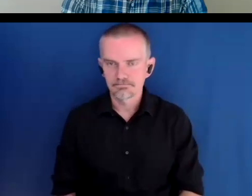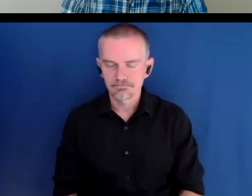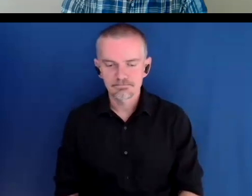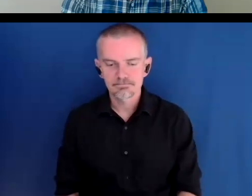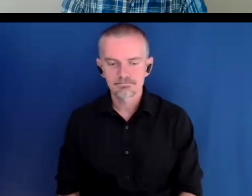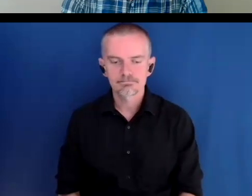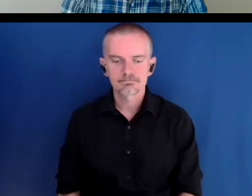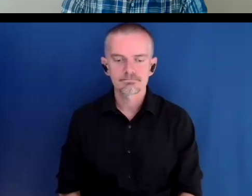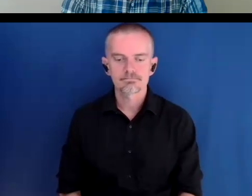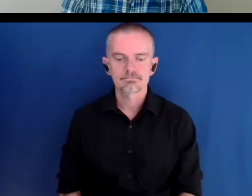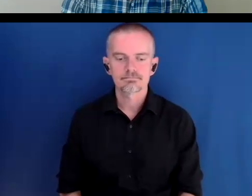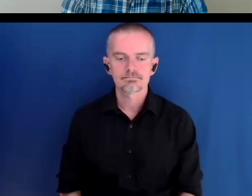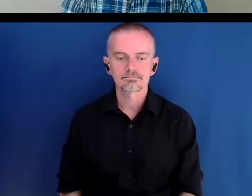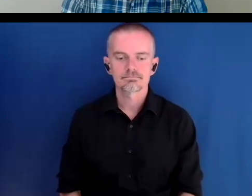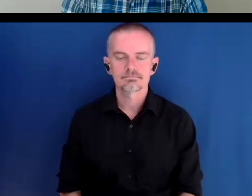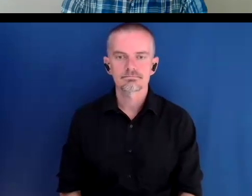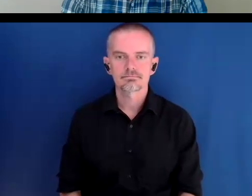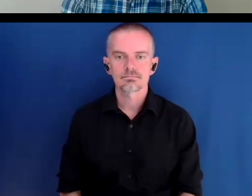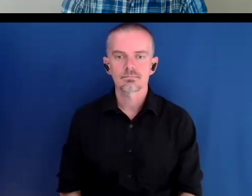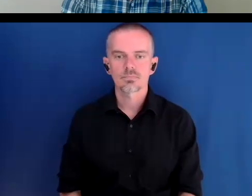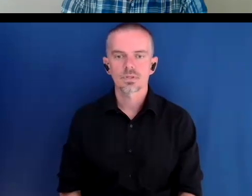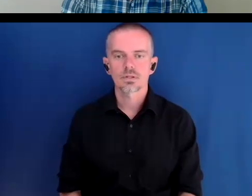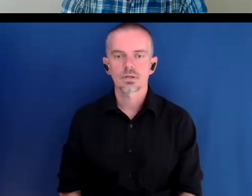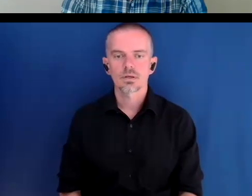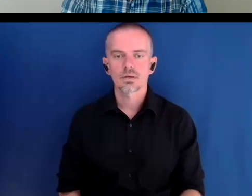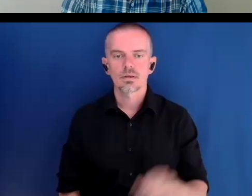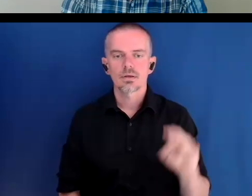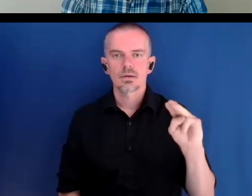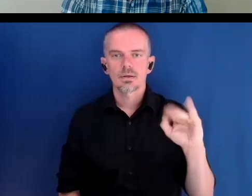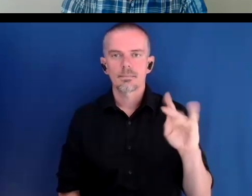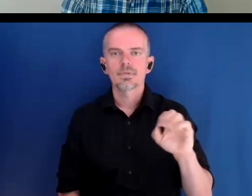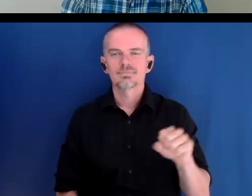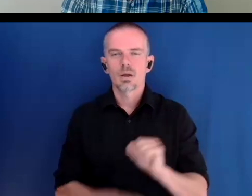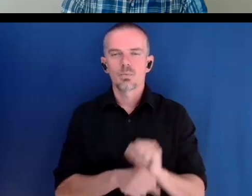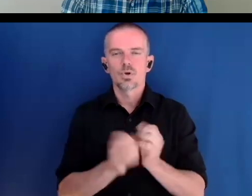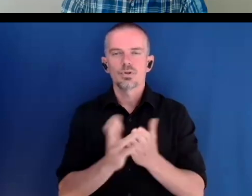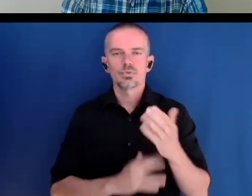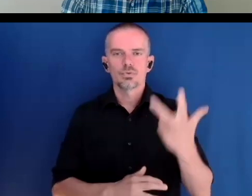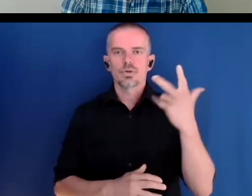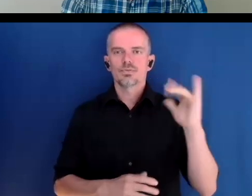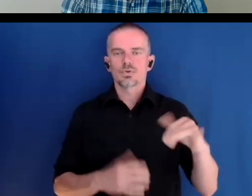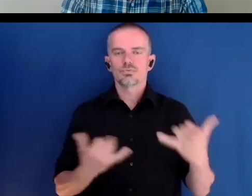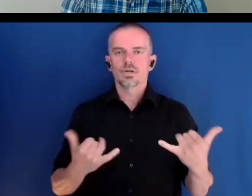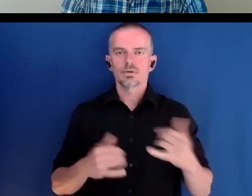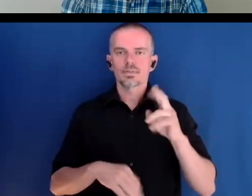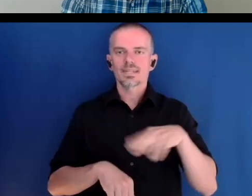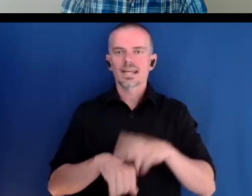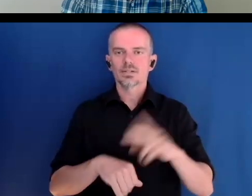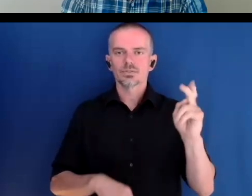Yeah, I'm working through 3 of those right now off the national Keystone